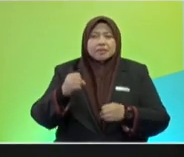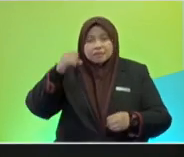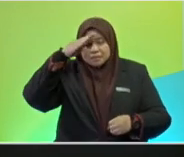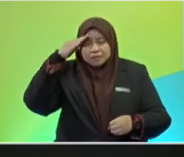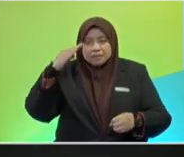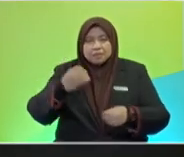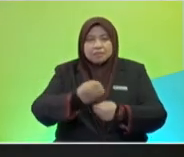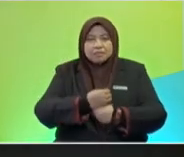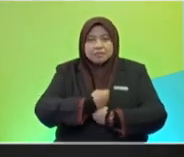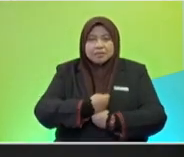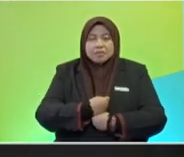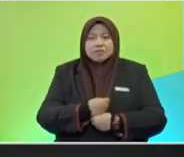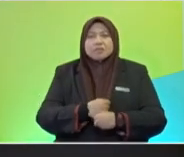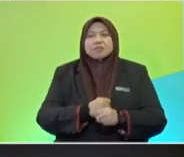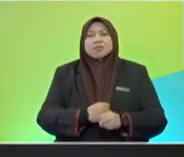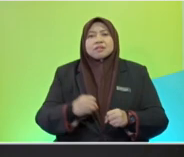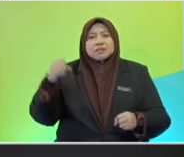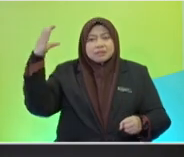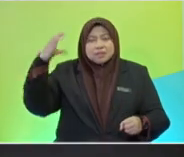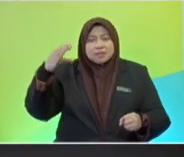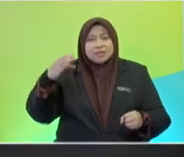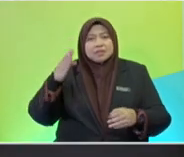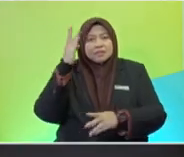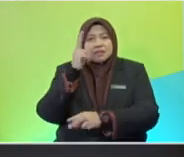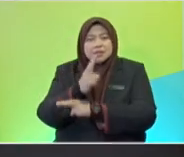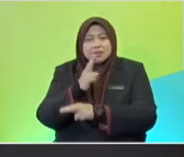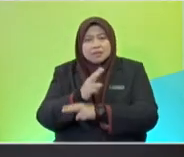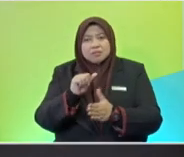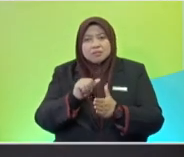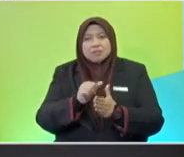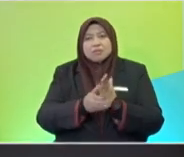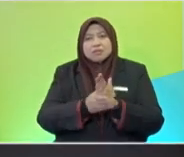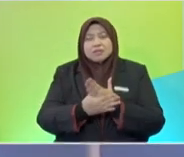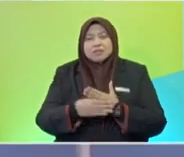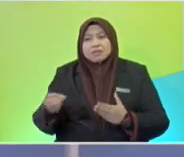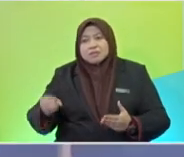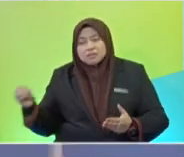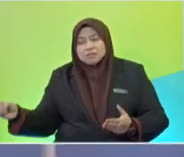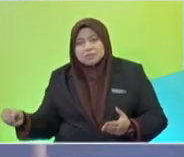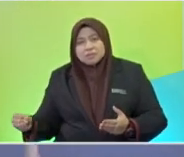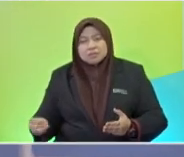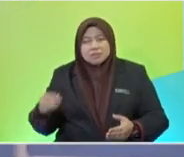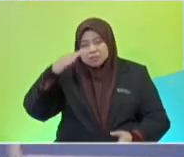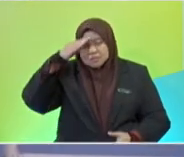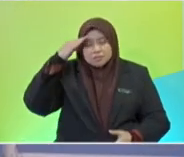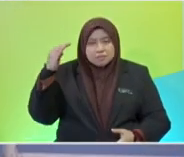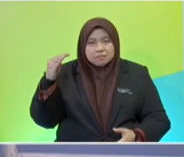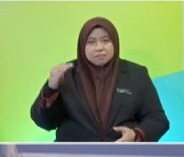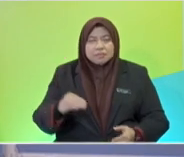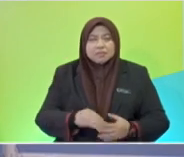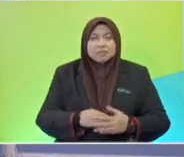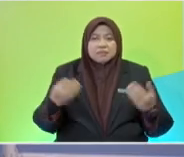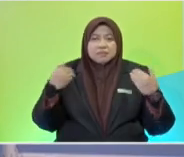it is blocked by an object. All right. Okay. Sean, actually, for shadows, we can see that there